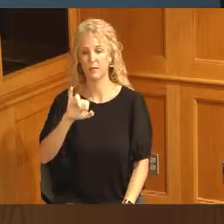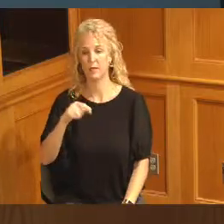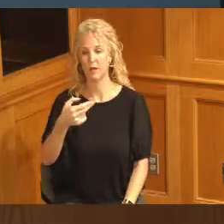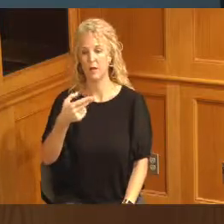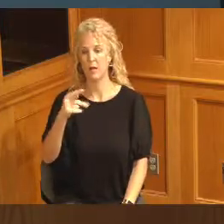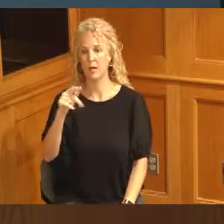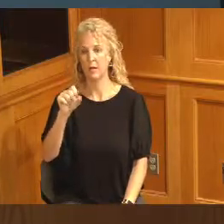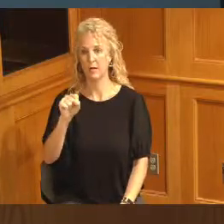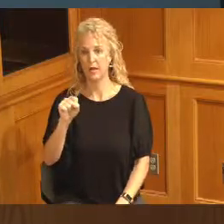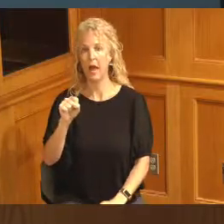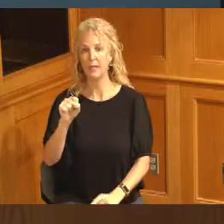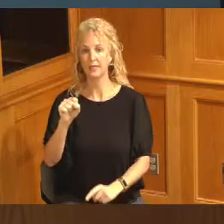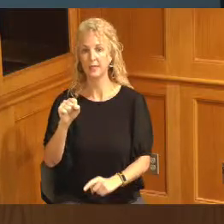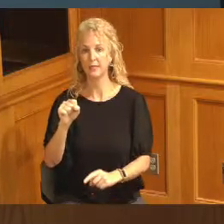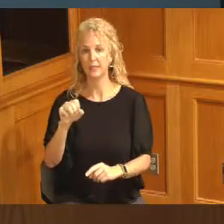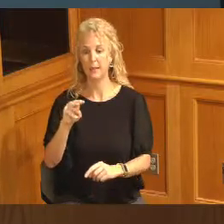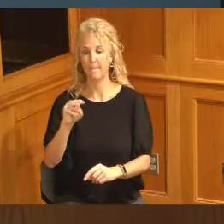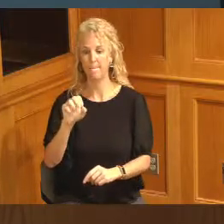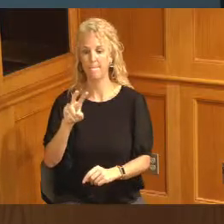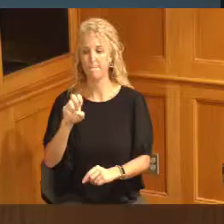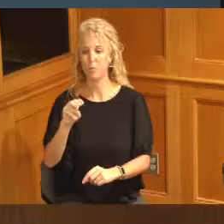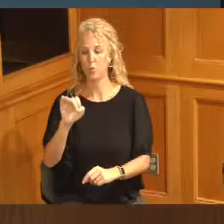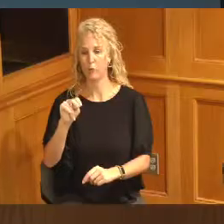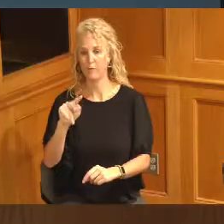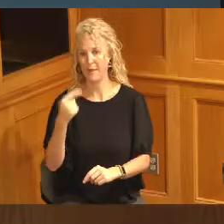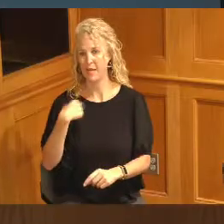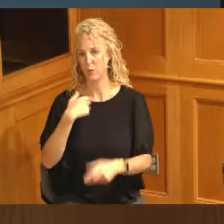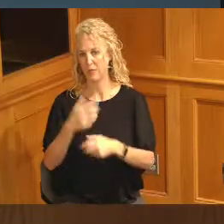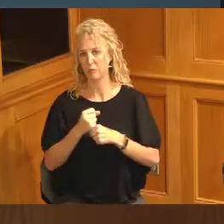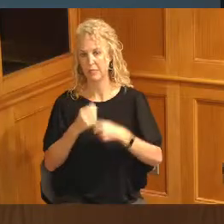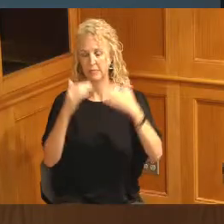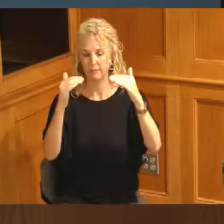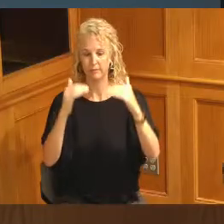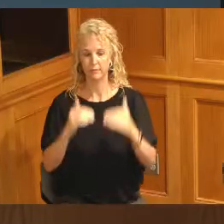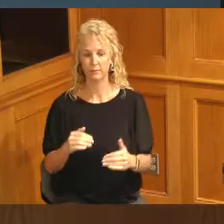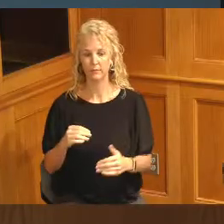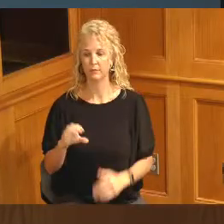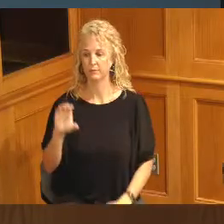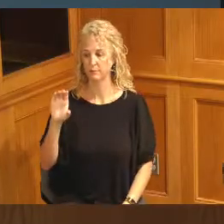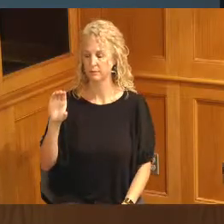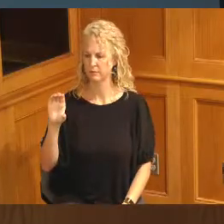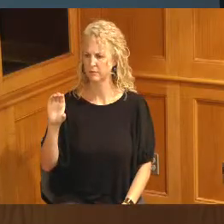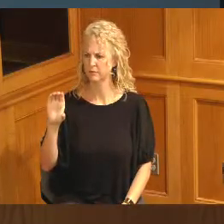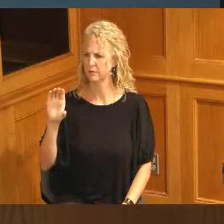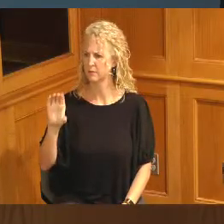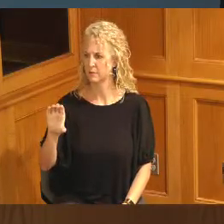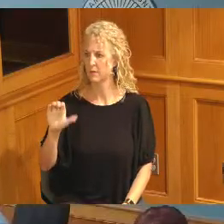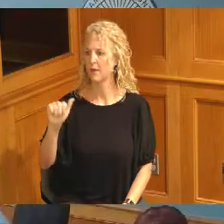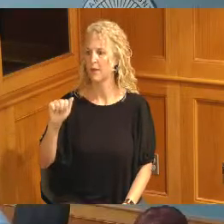so I'm going to pass that down. So that's in the record. All right, our next speaker is Casey Dean.